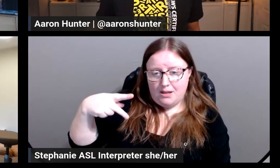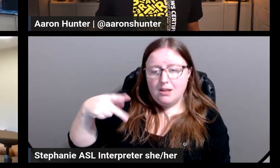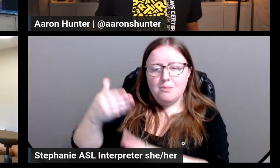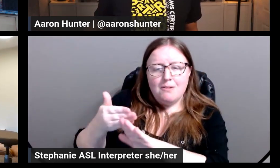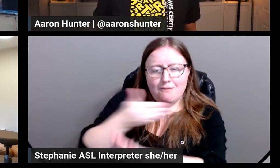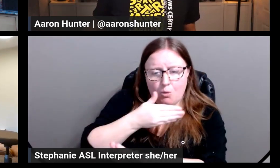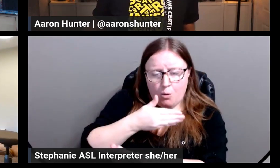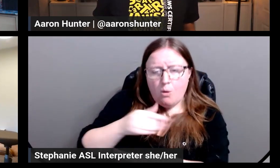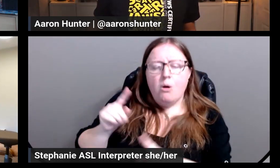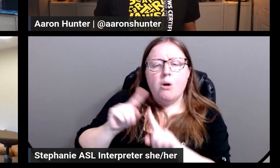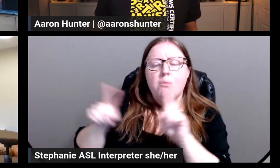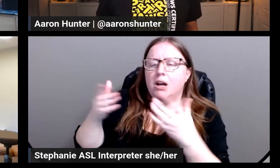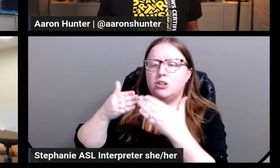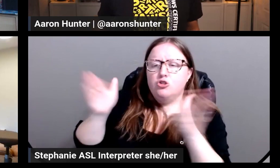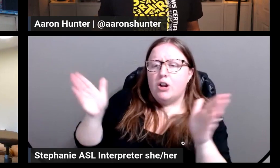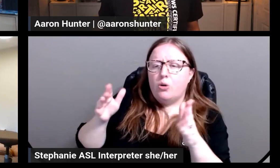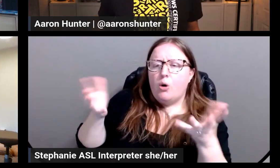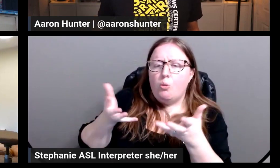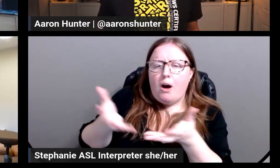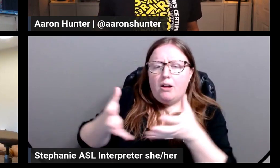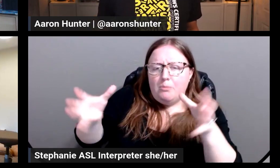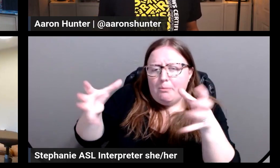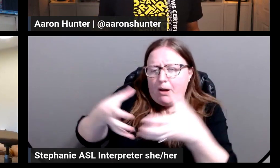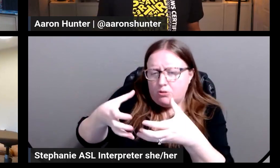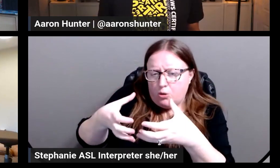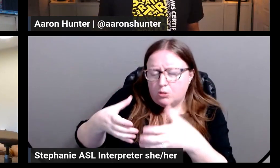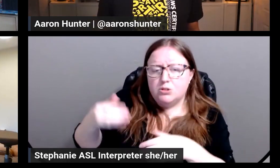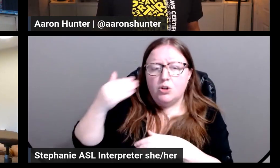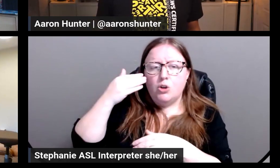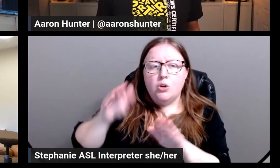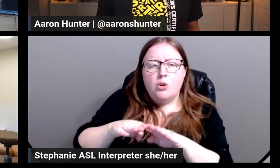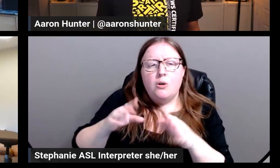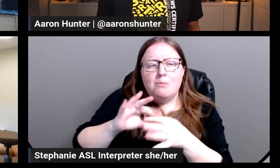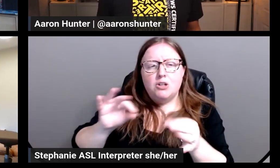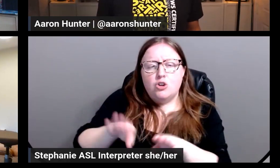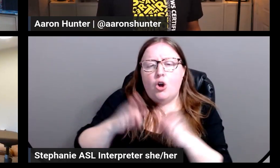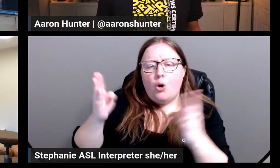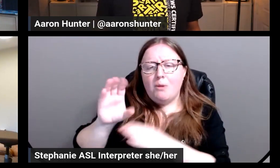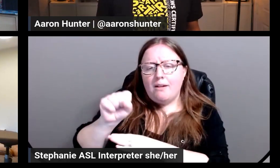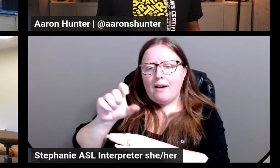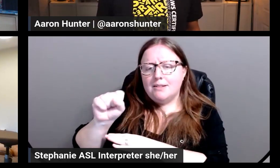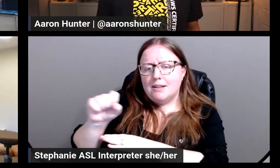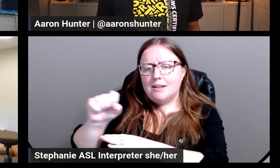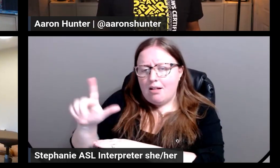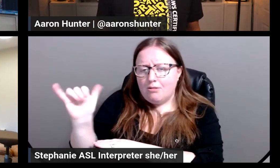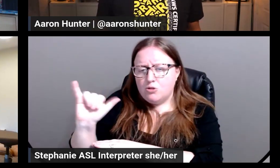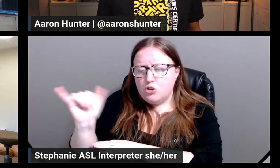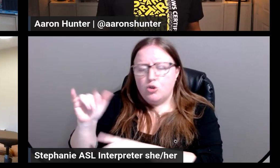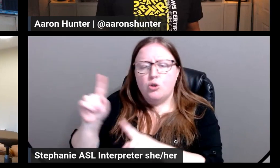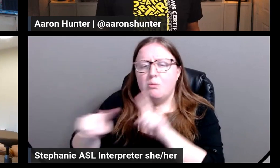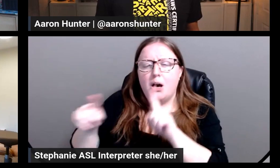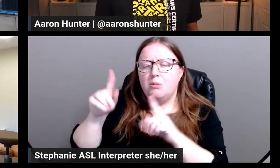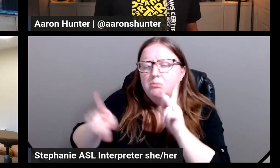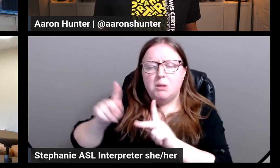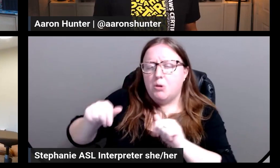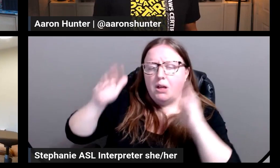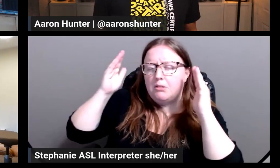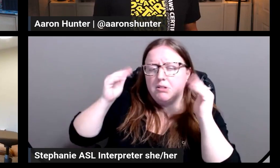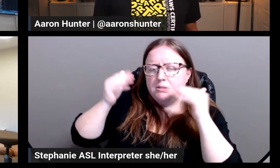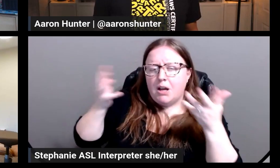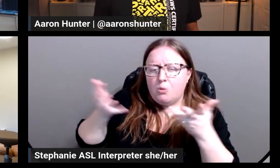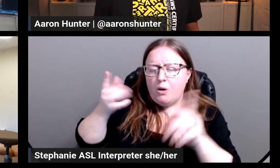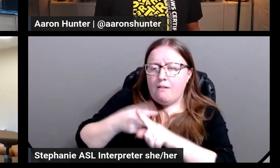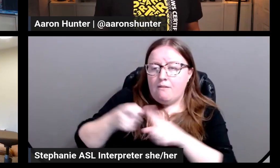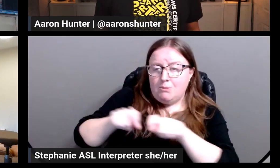mean, generally, what bundles are actually in there? I think you mentioned OpenSSL as well. Sure. But generally, what can people expect, say, from the